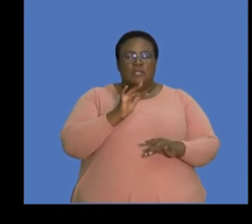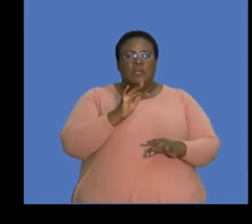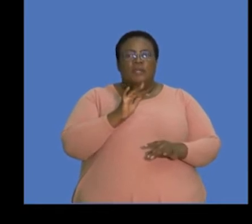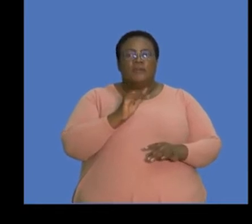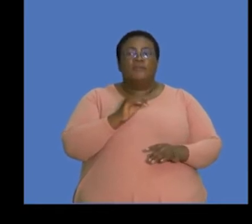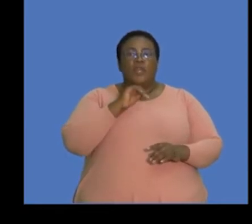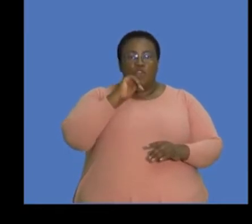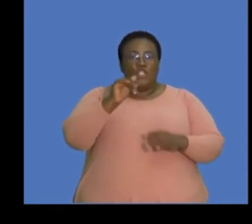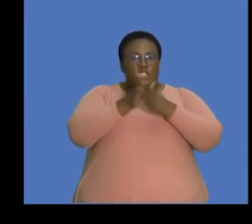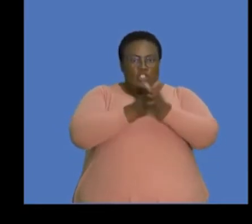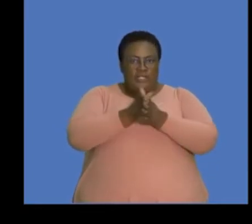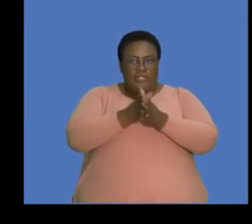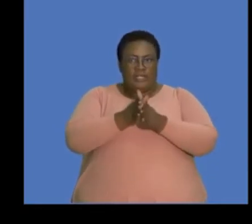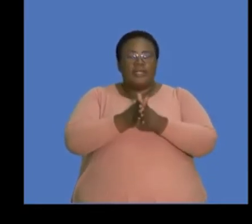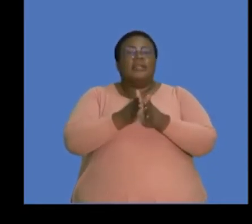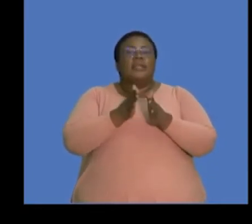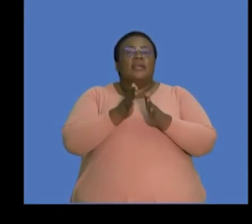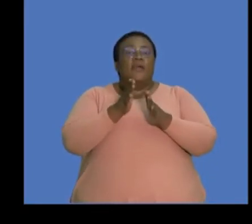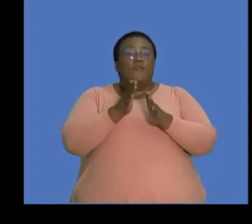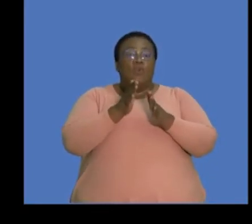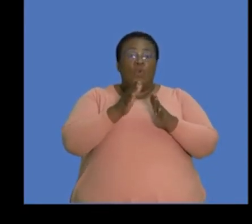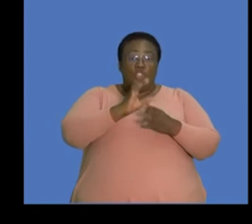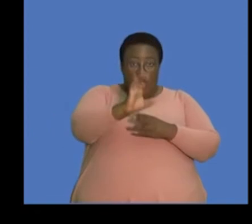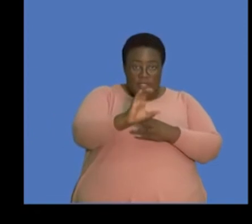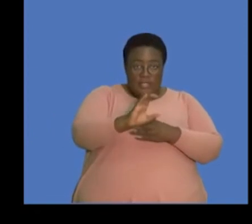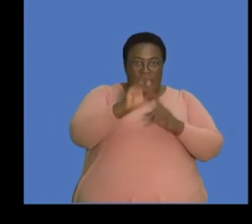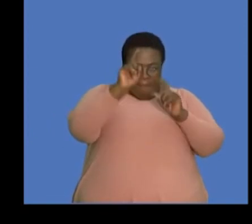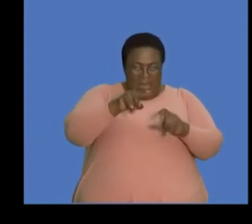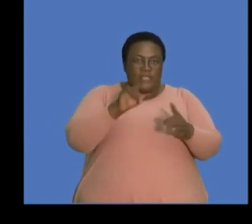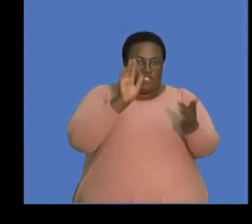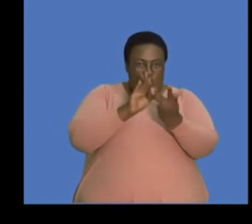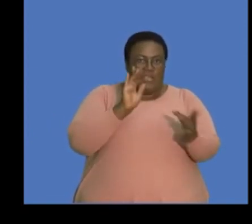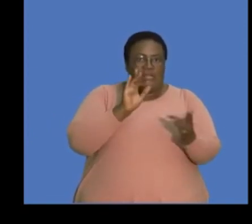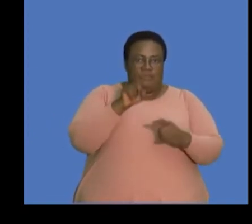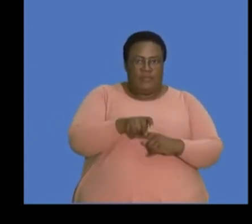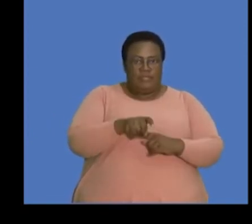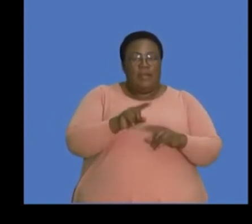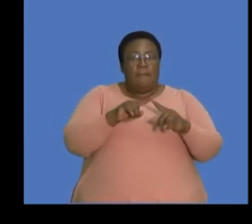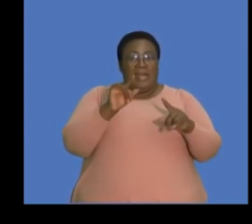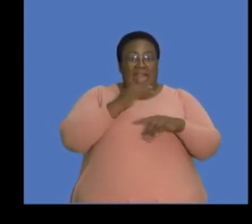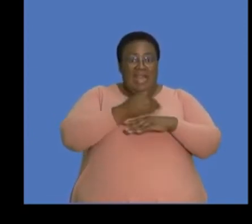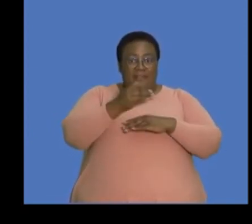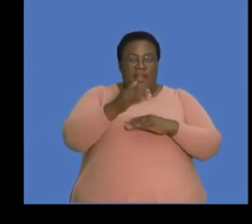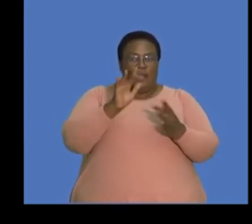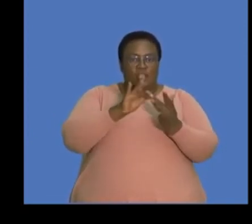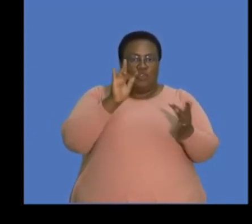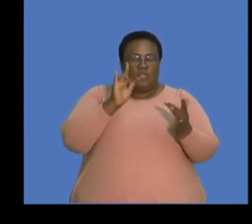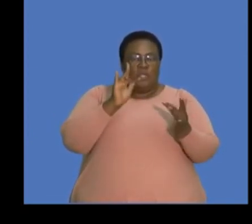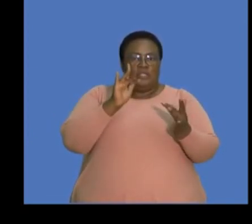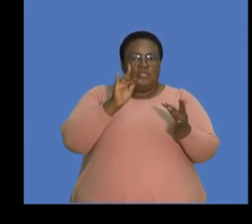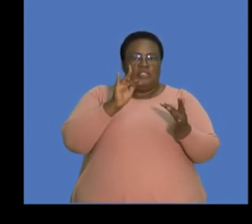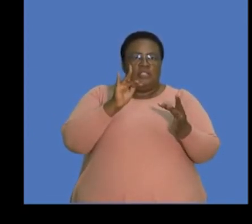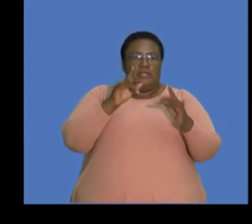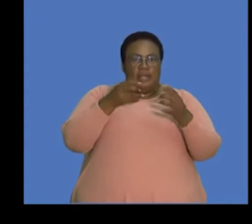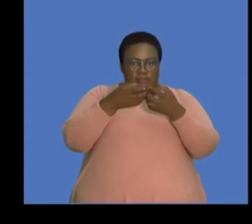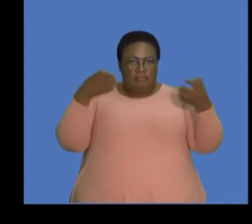the charging. The charging, there has to be contact, but once they are charged and separated, they actually exert a force on each other